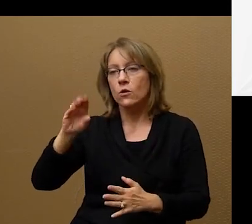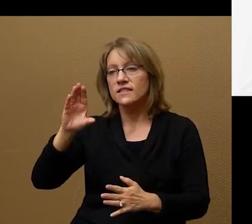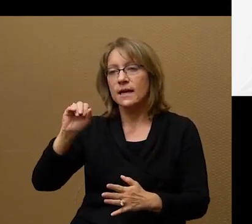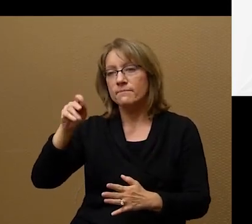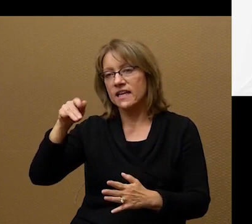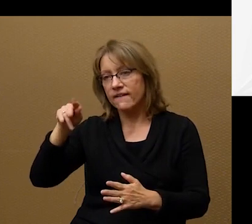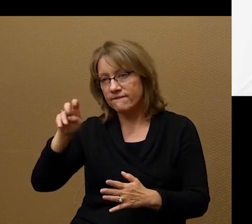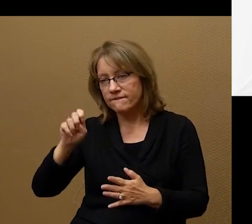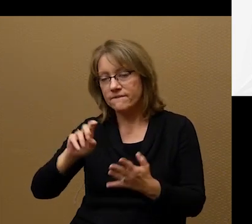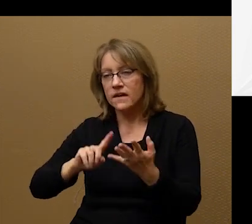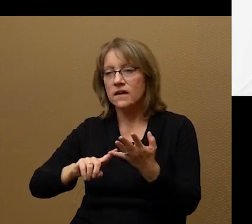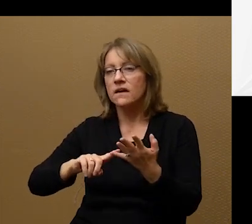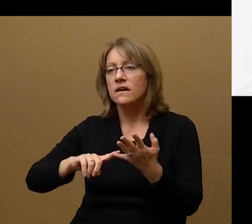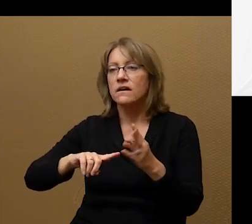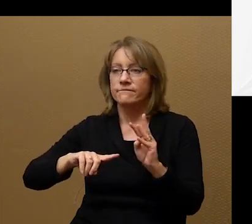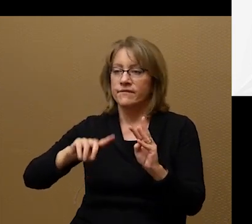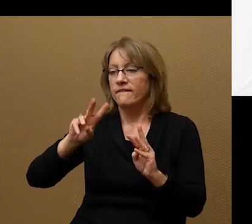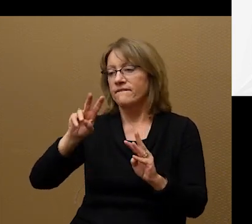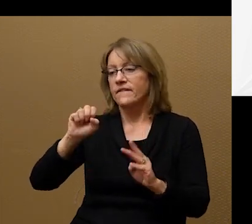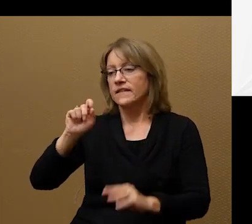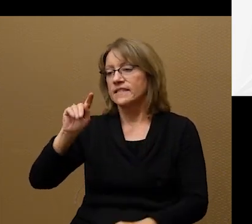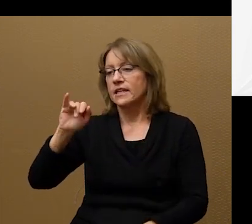vestibular, and